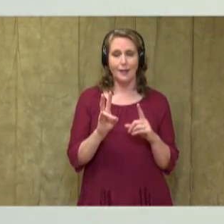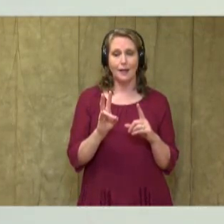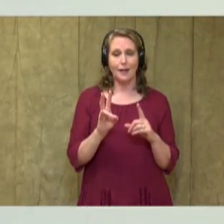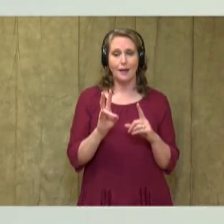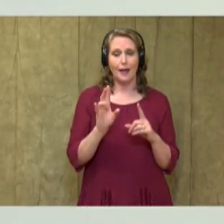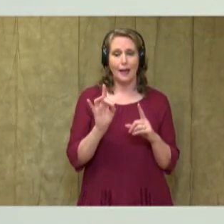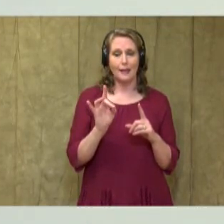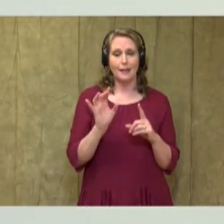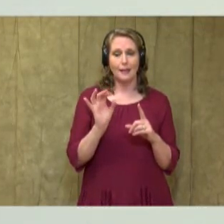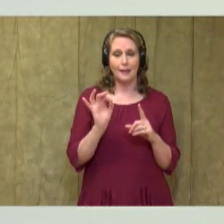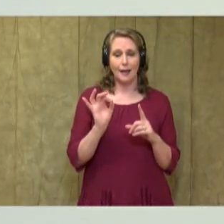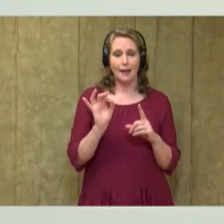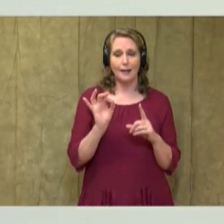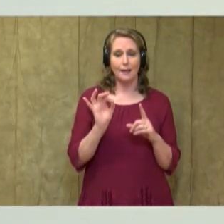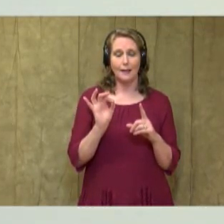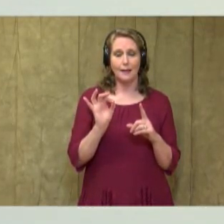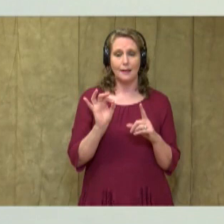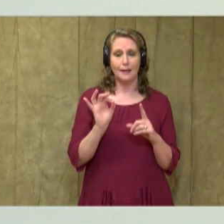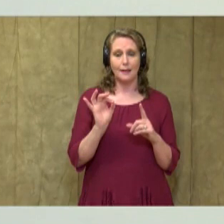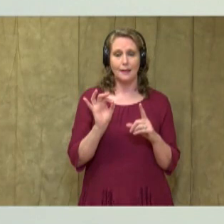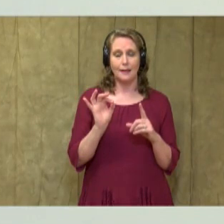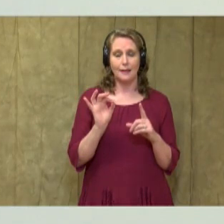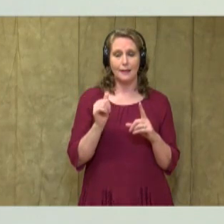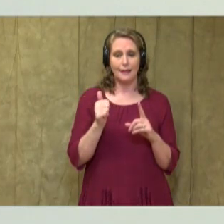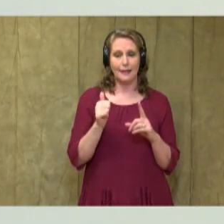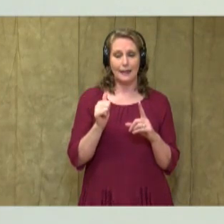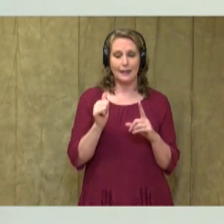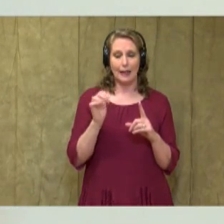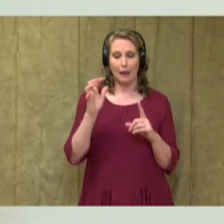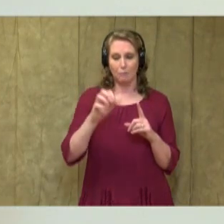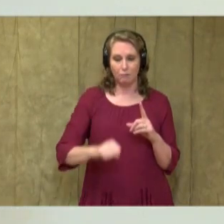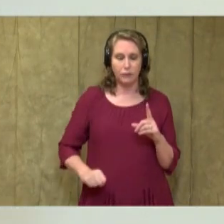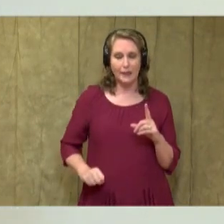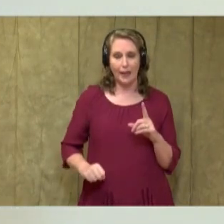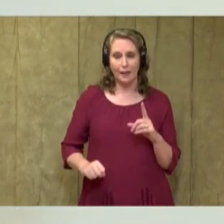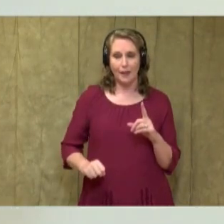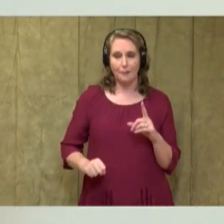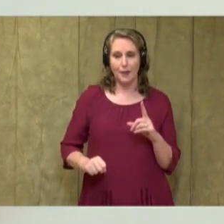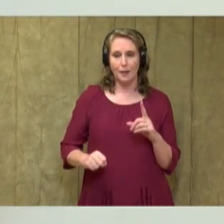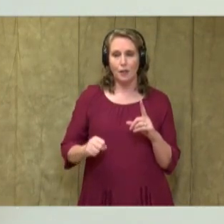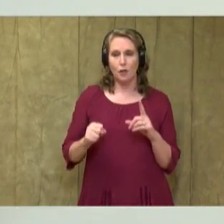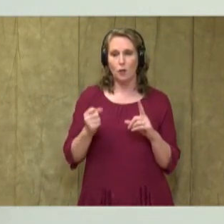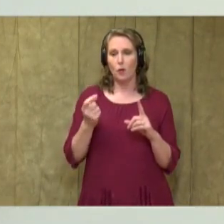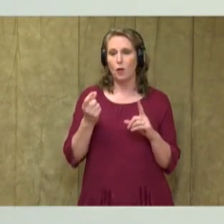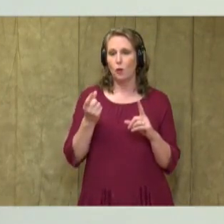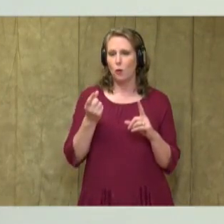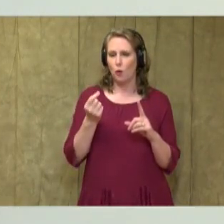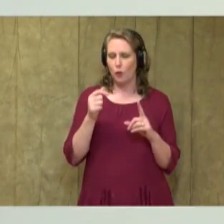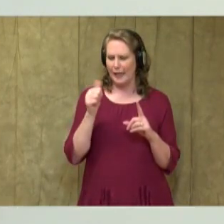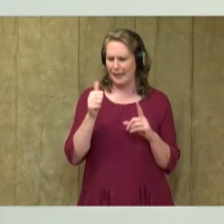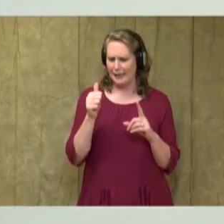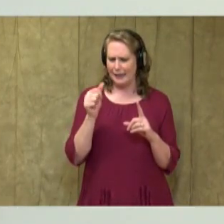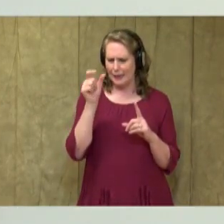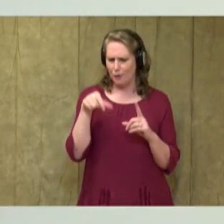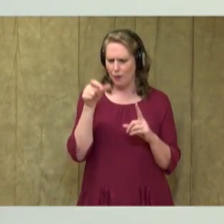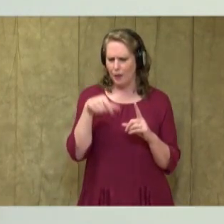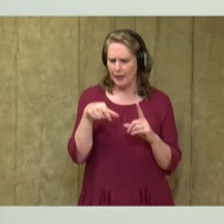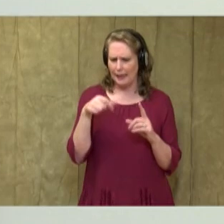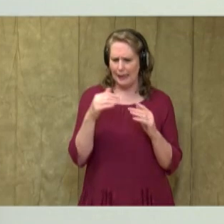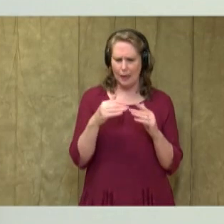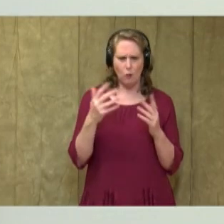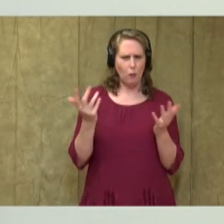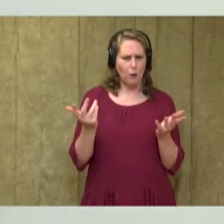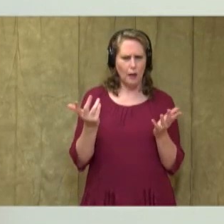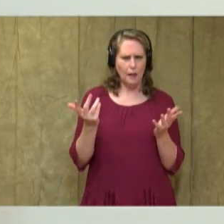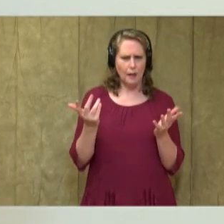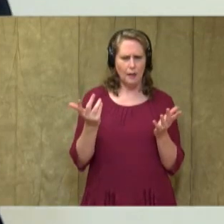7, 8, 9, 10. And what could I trade these 10 tens for?